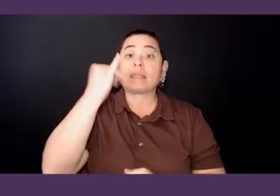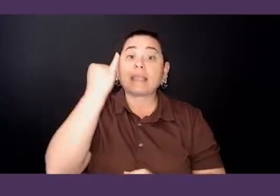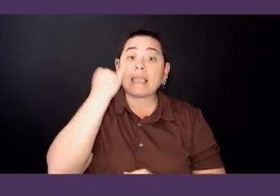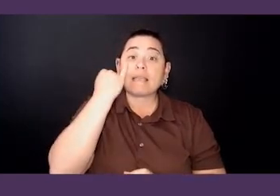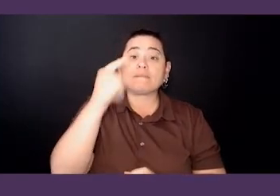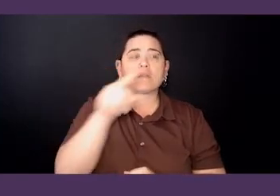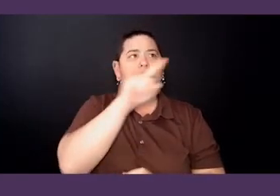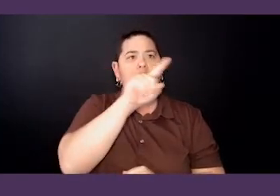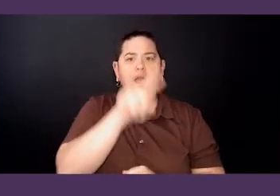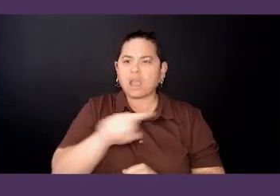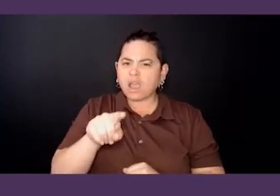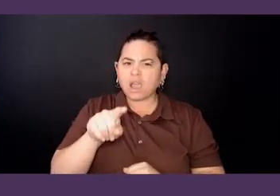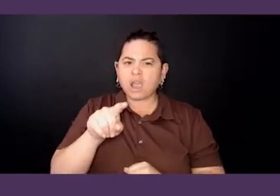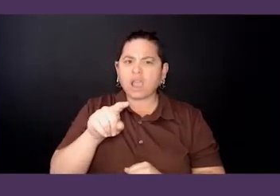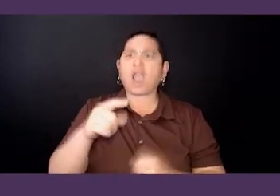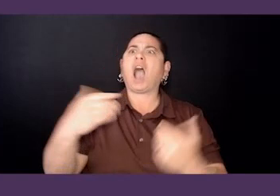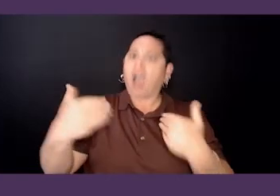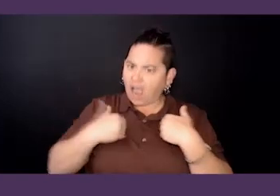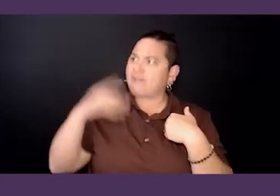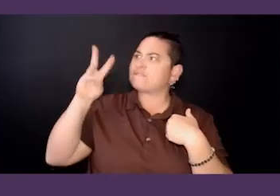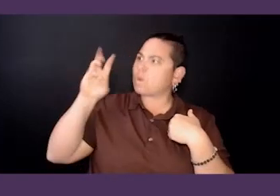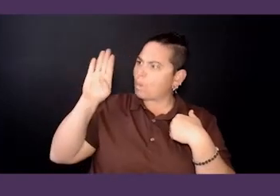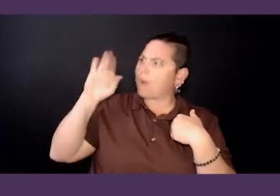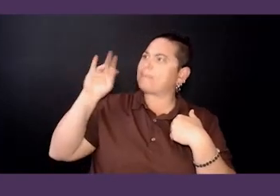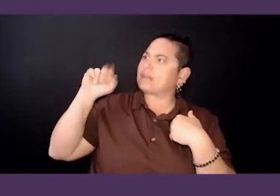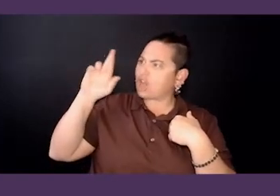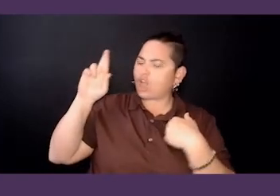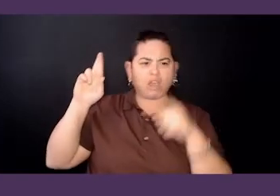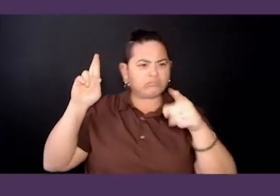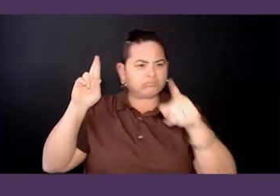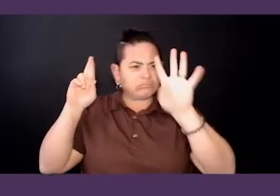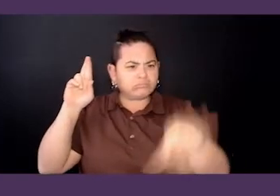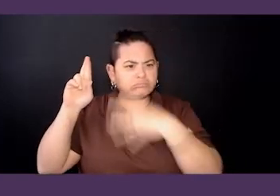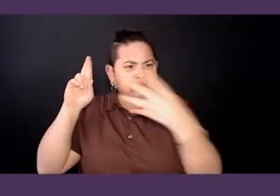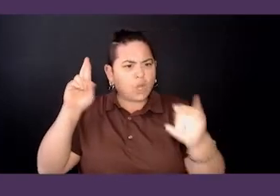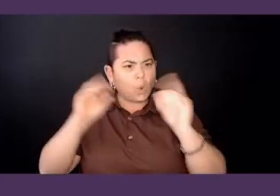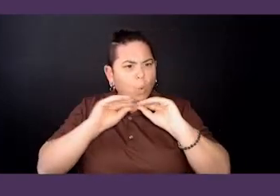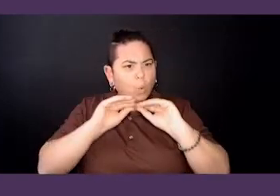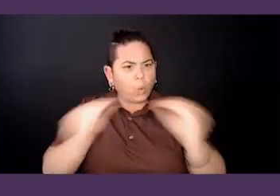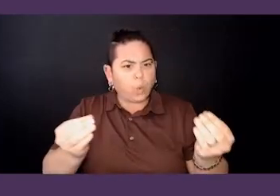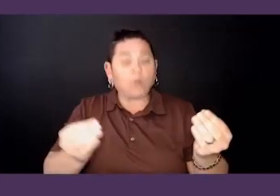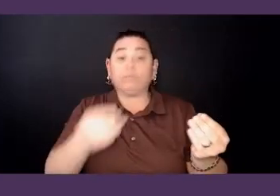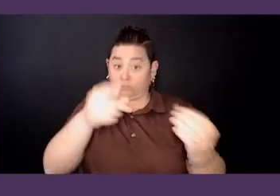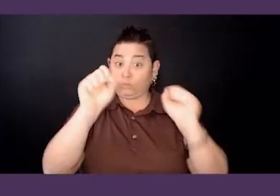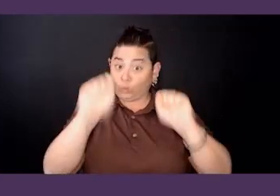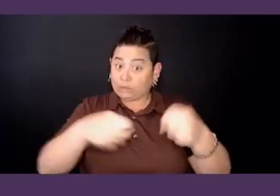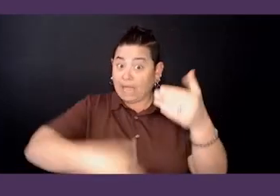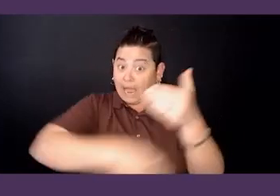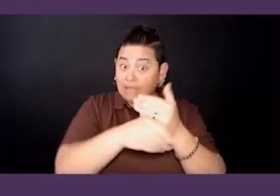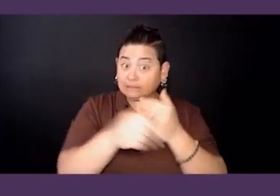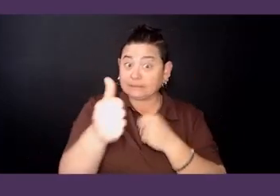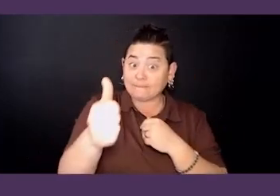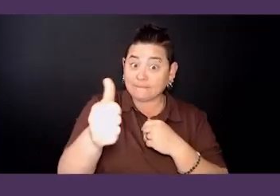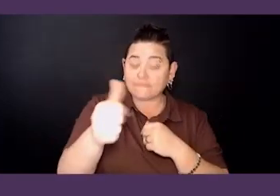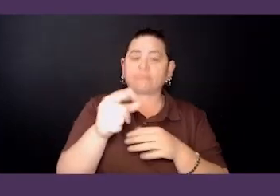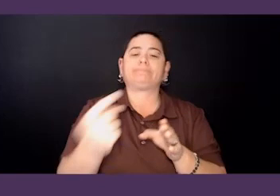There's even a place on the front page where you can submit pre-recorded on-demand webinars that aren't yet listed in the repository.